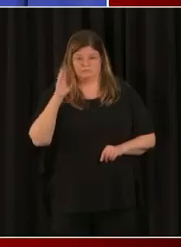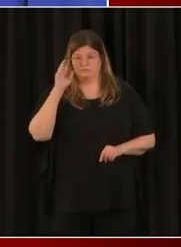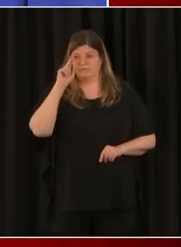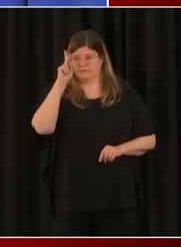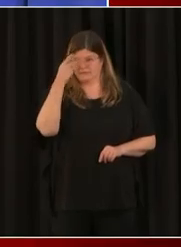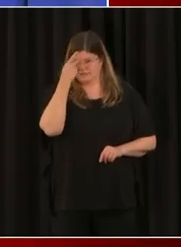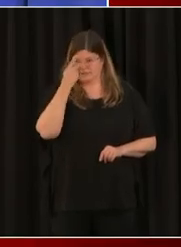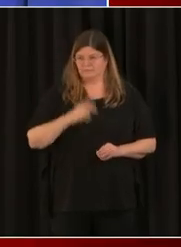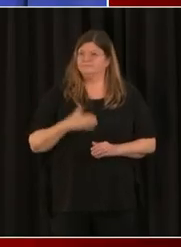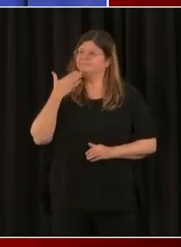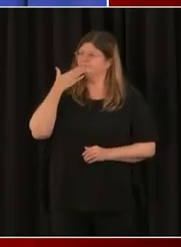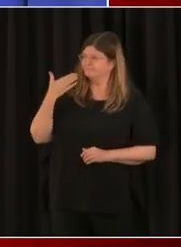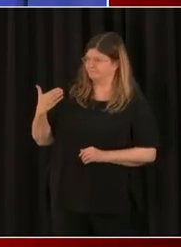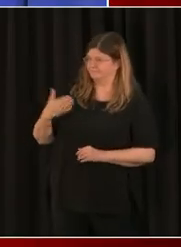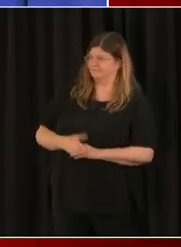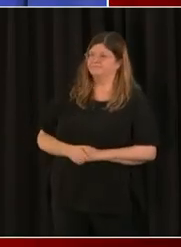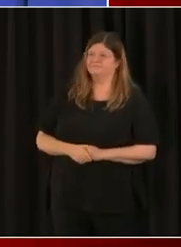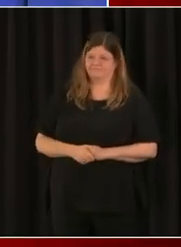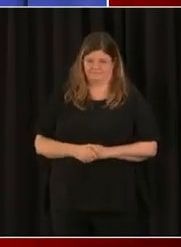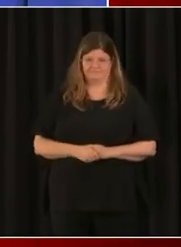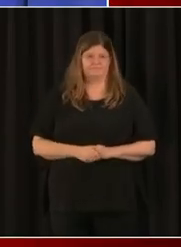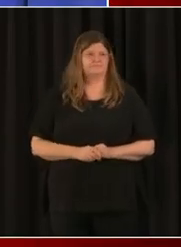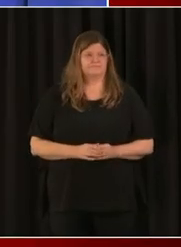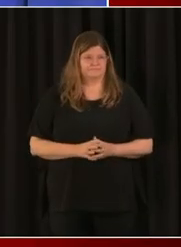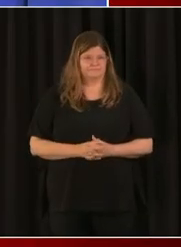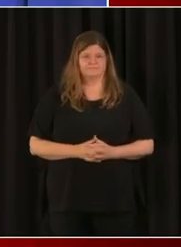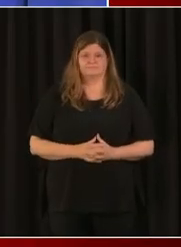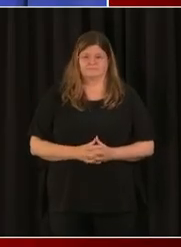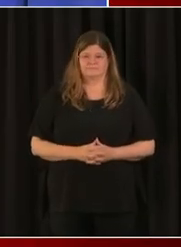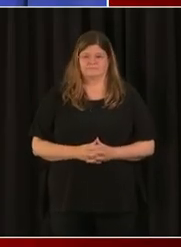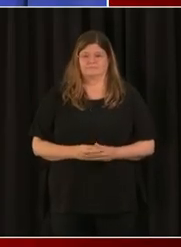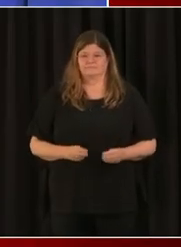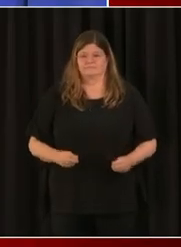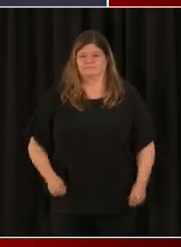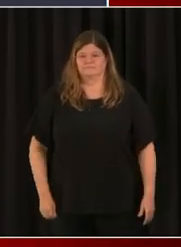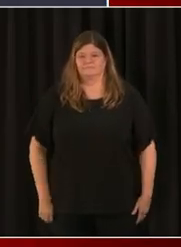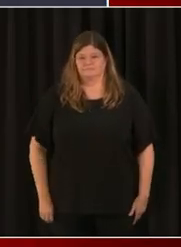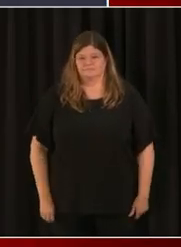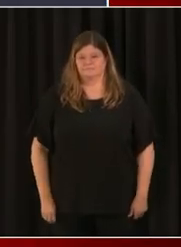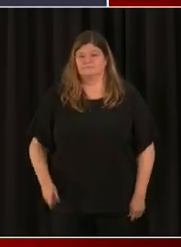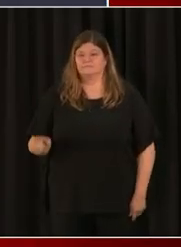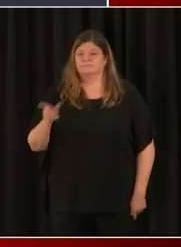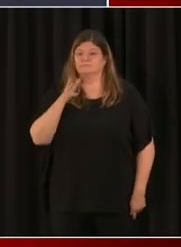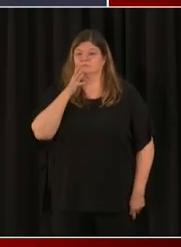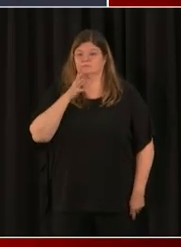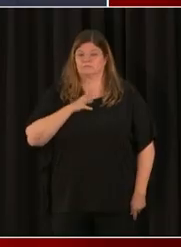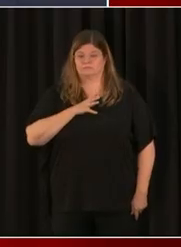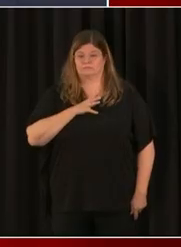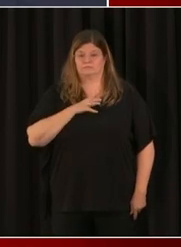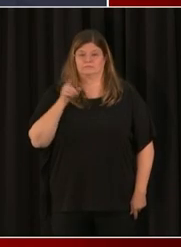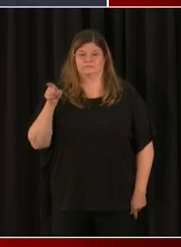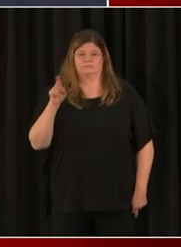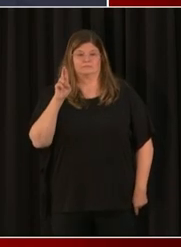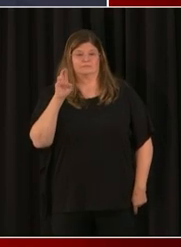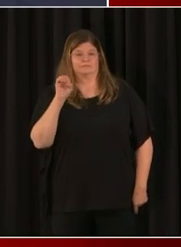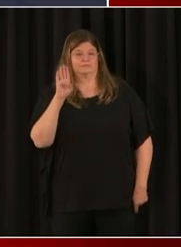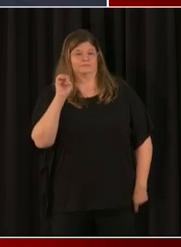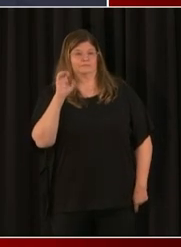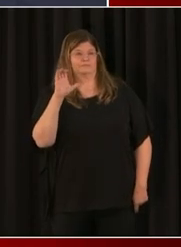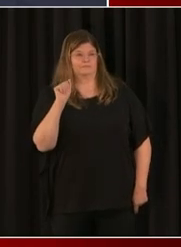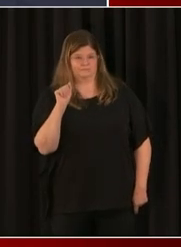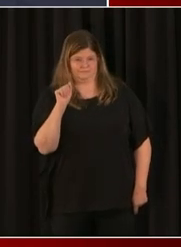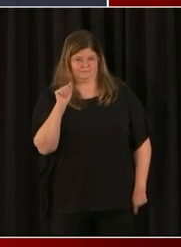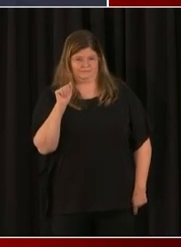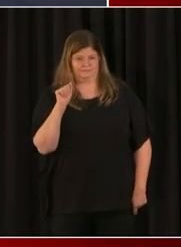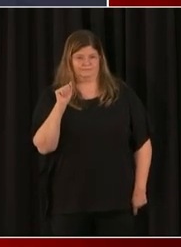Thank you. Thank you, Tom. Yes. I'm Rebecca with WDVM, and this can kind of go